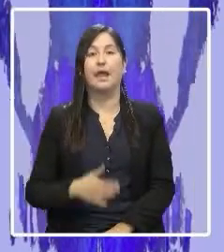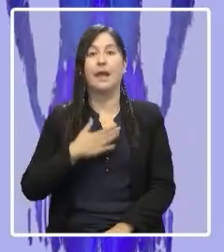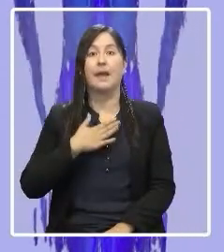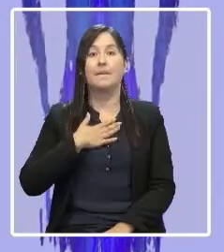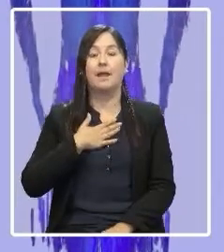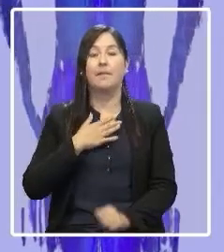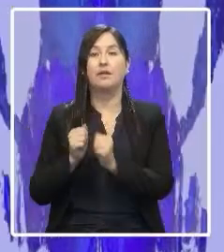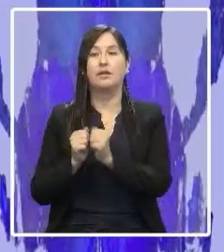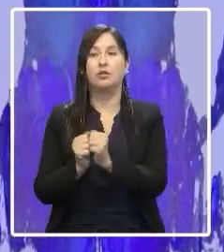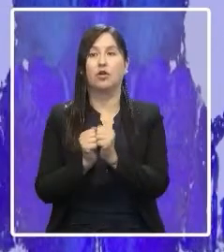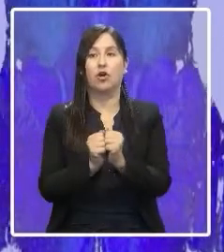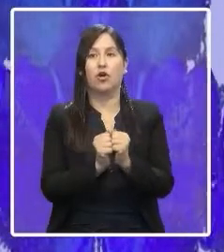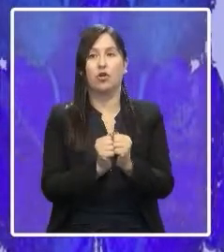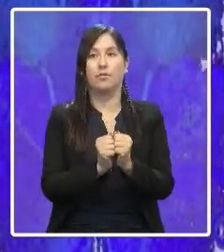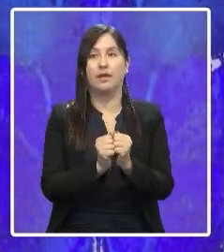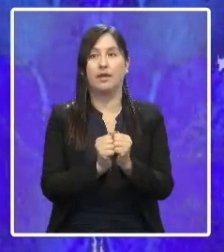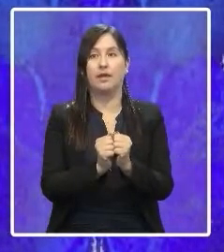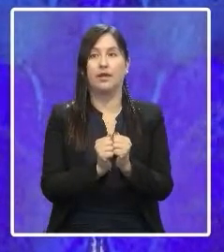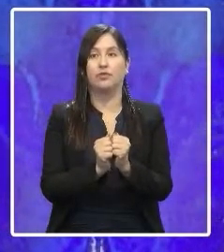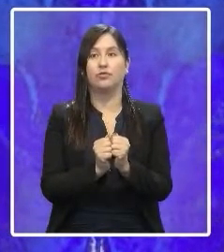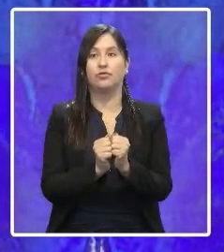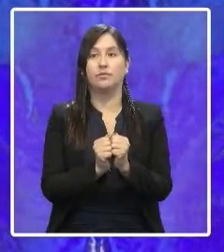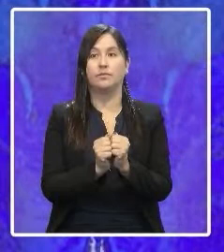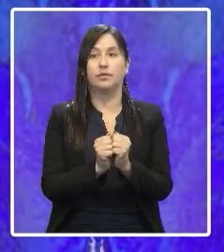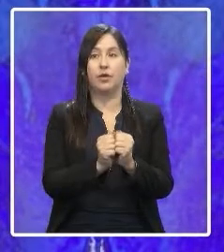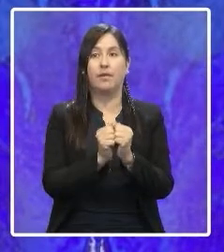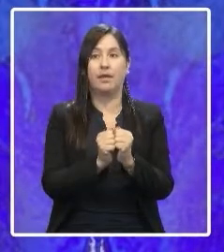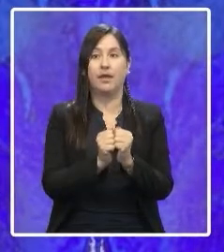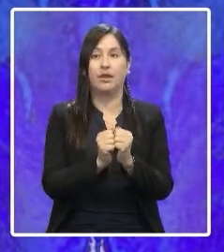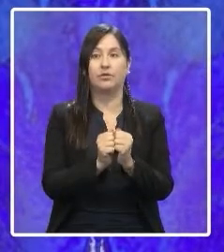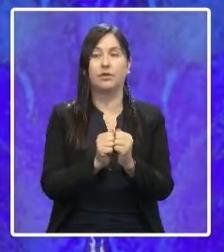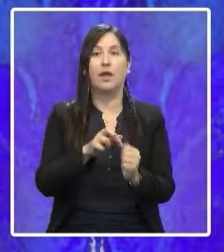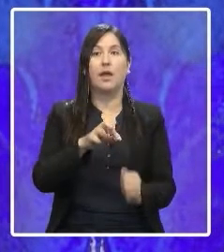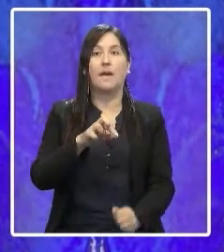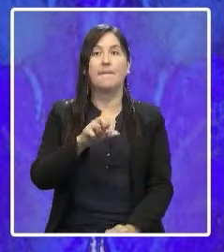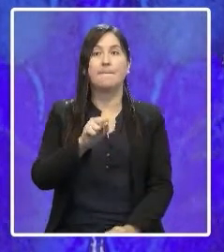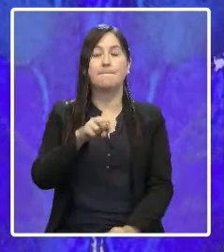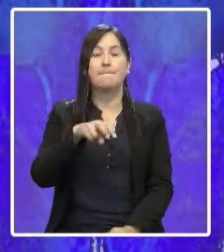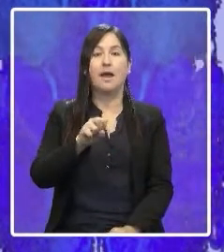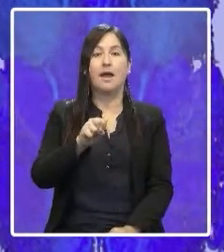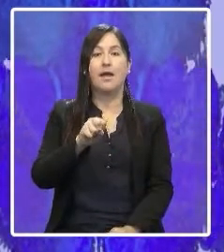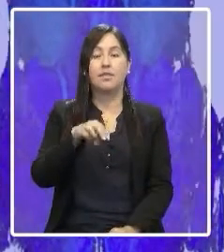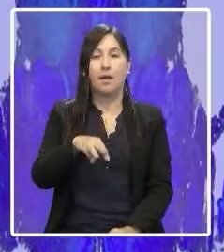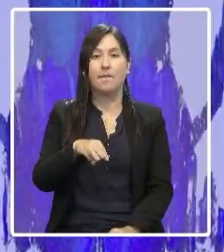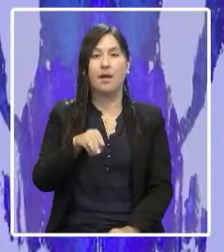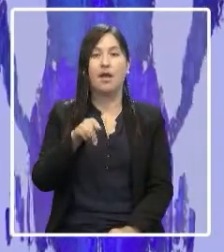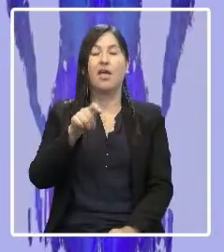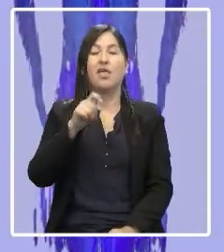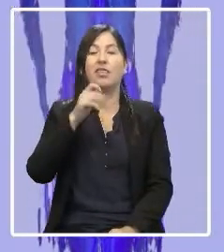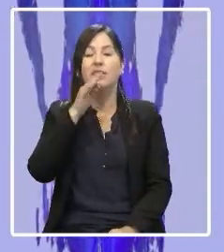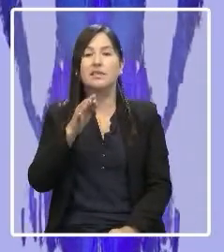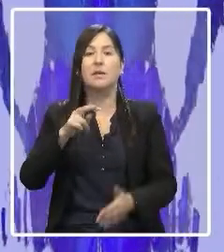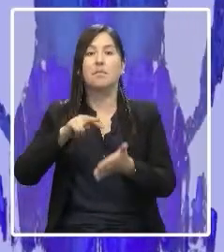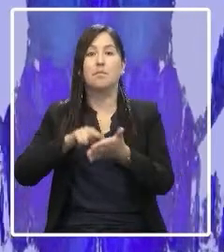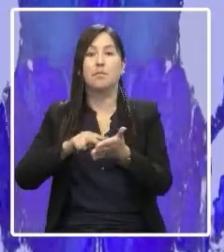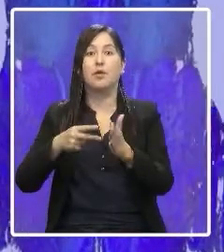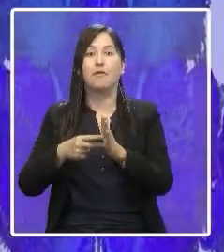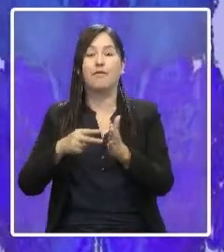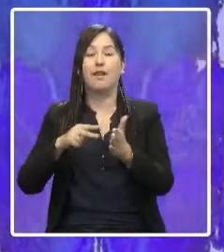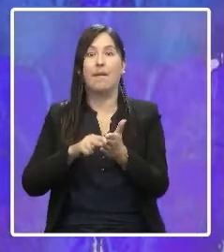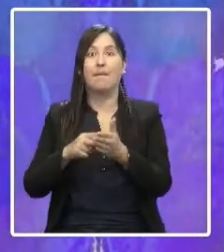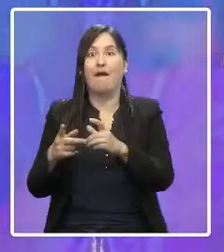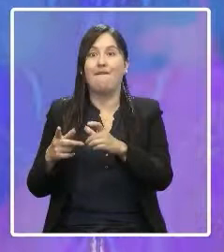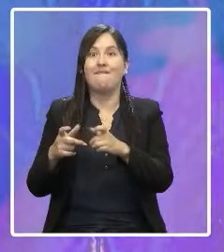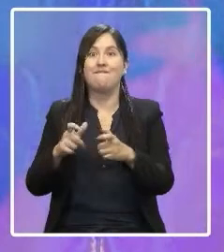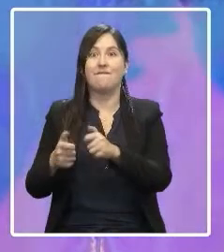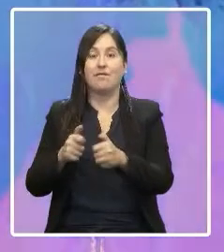addiction and internet gaming disorder. And what they did, they put 113 studies that had been done on these areas, and they